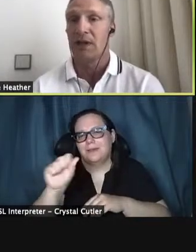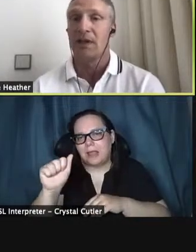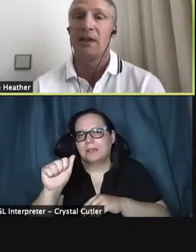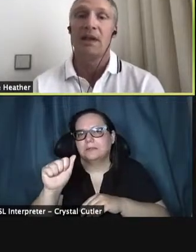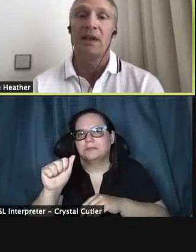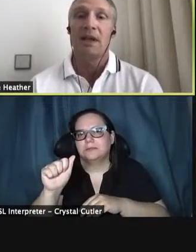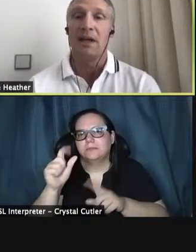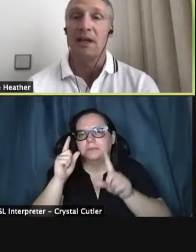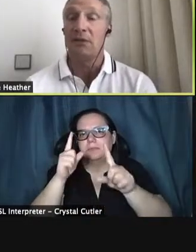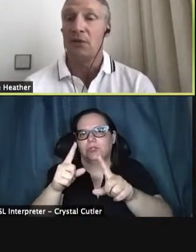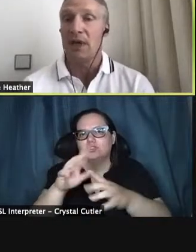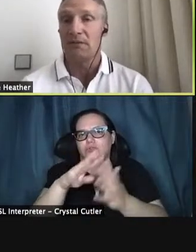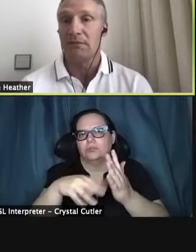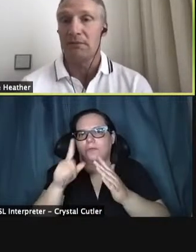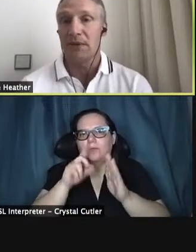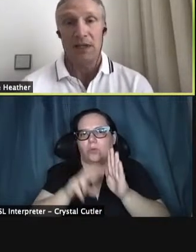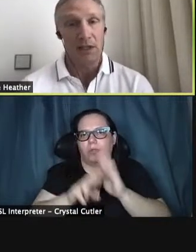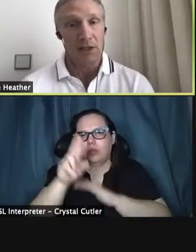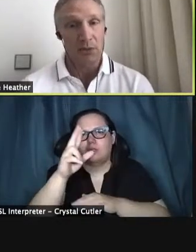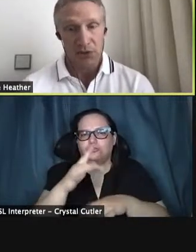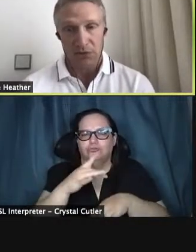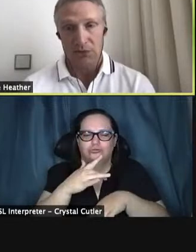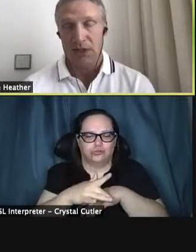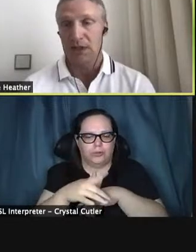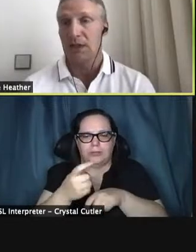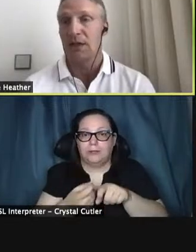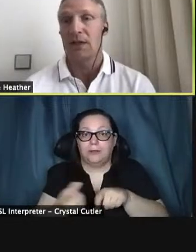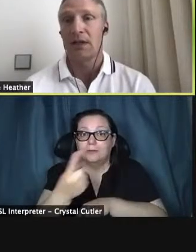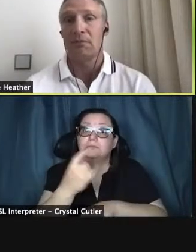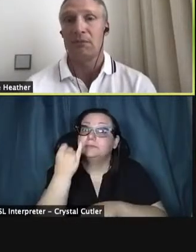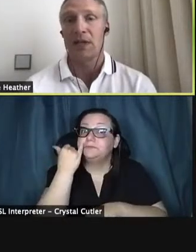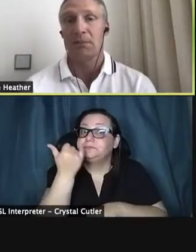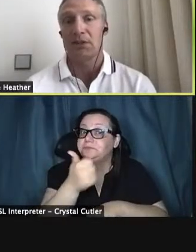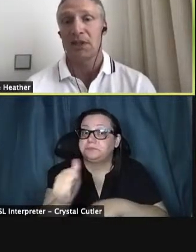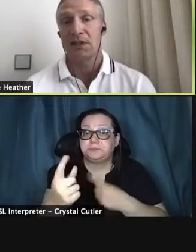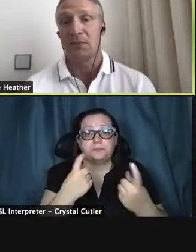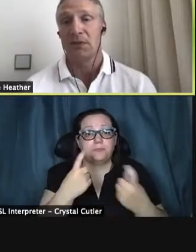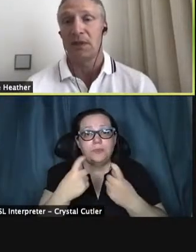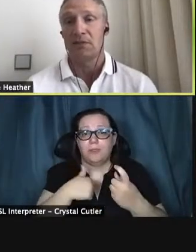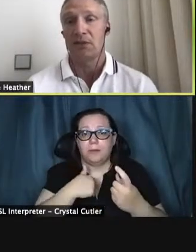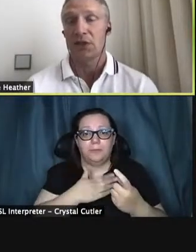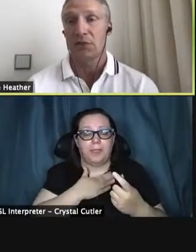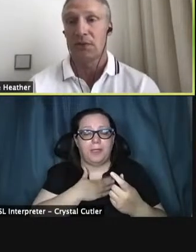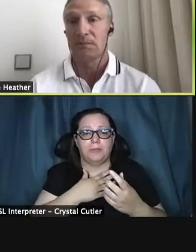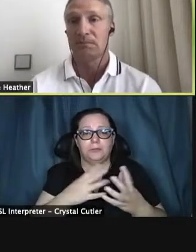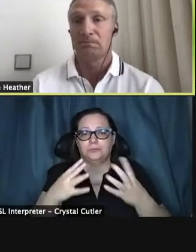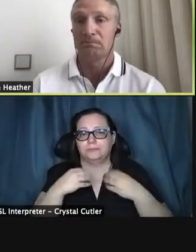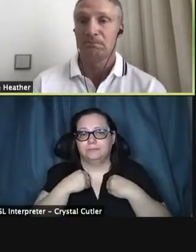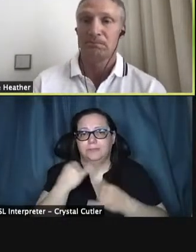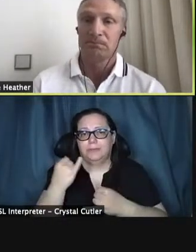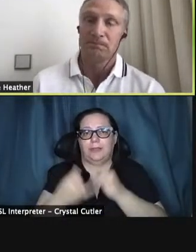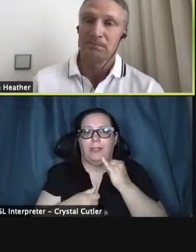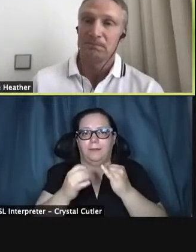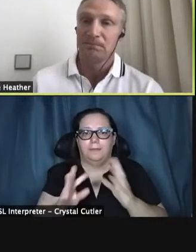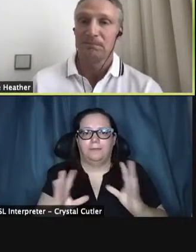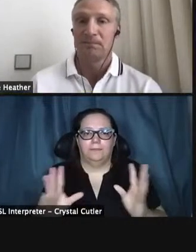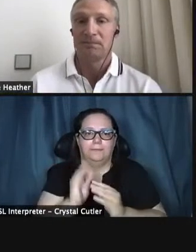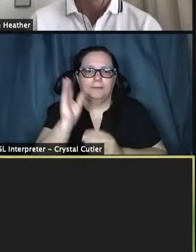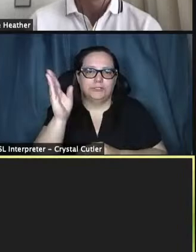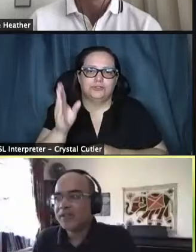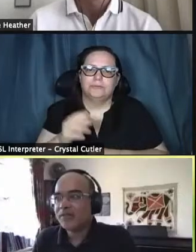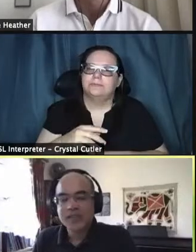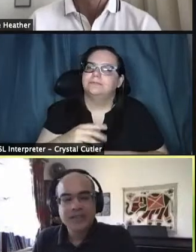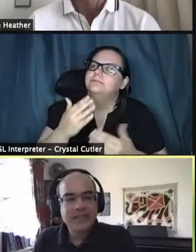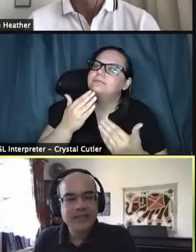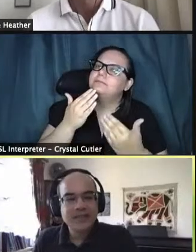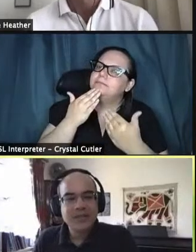year. And if you have any questions, then I'm very happy to take them at the end of the session. Thank you very